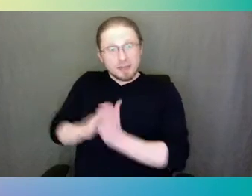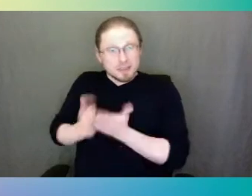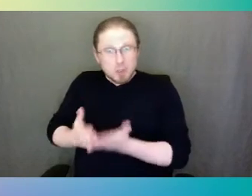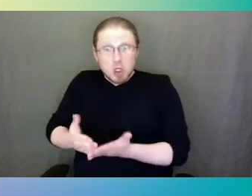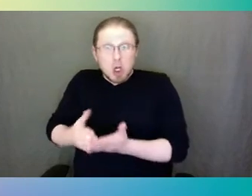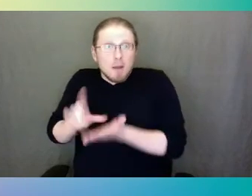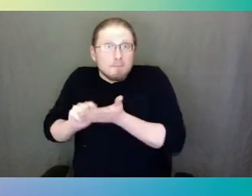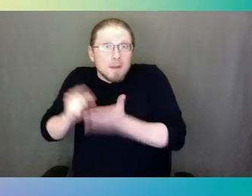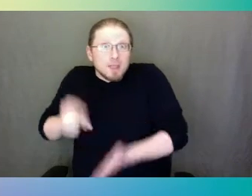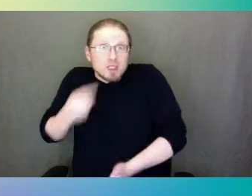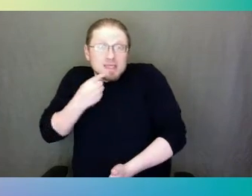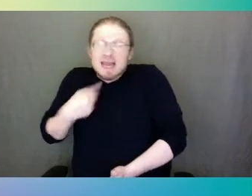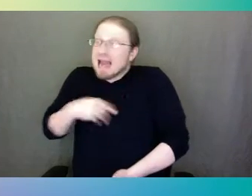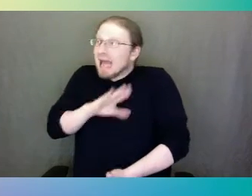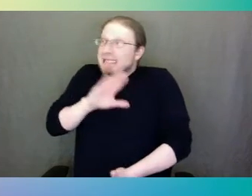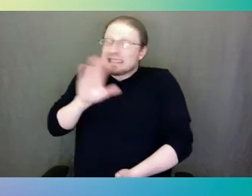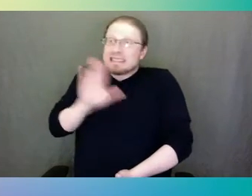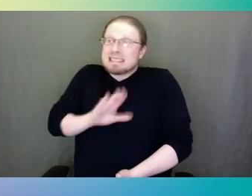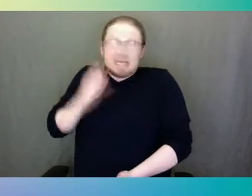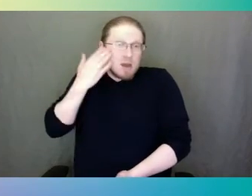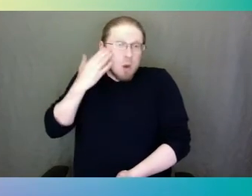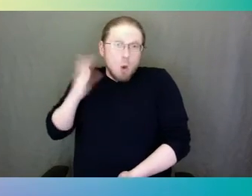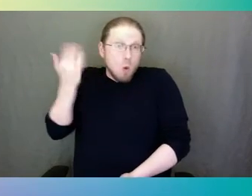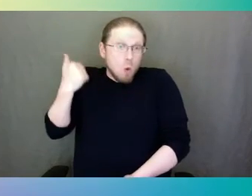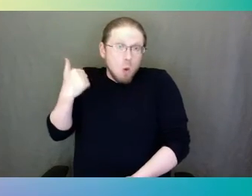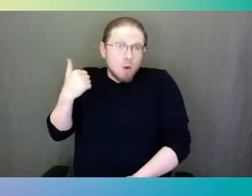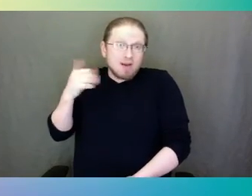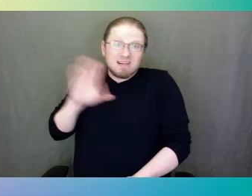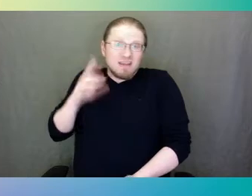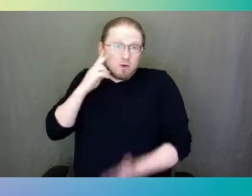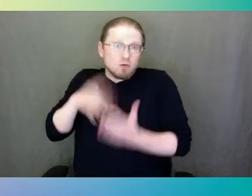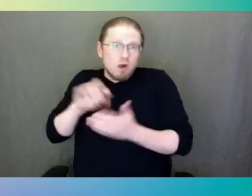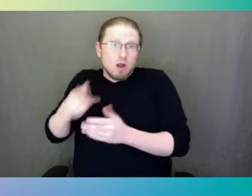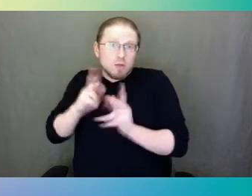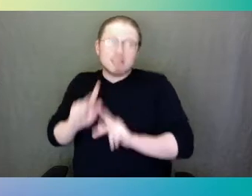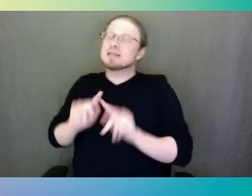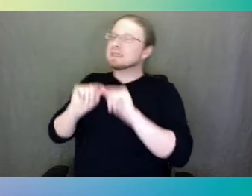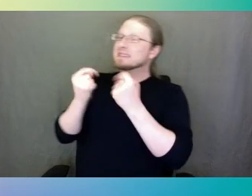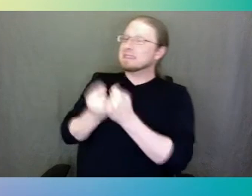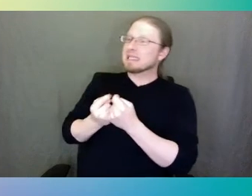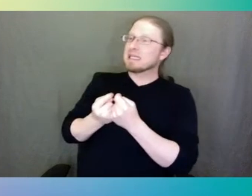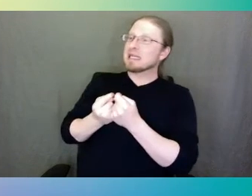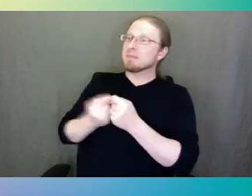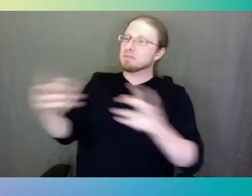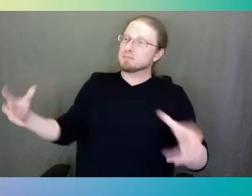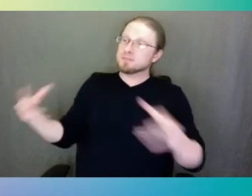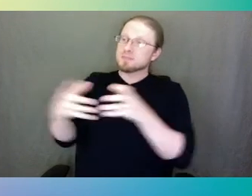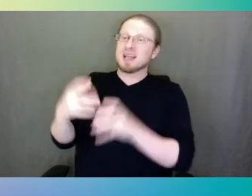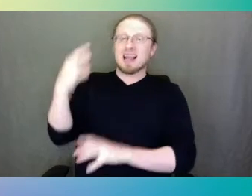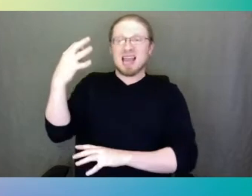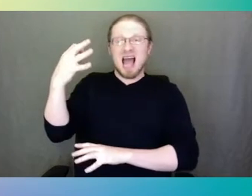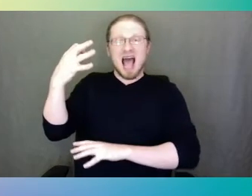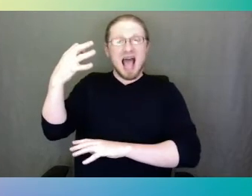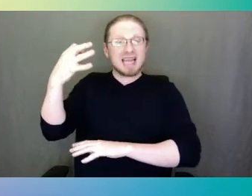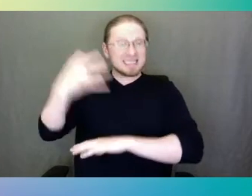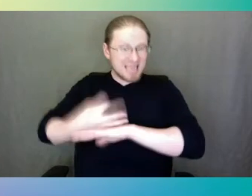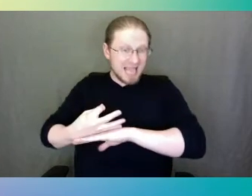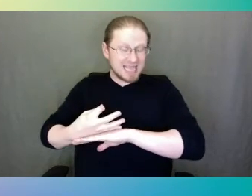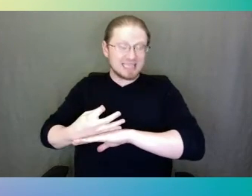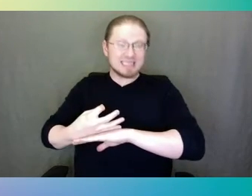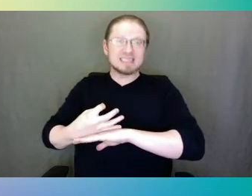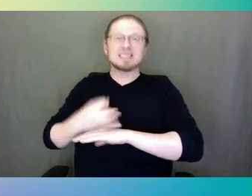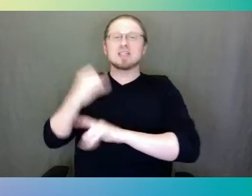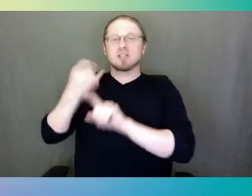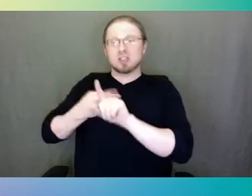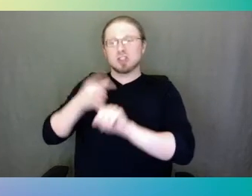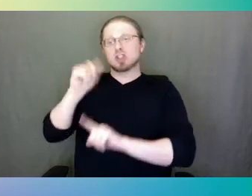never read this anywhere else, he says, the team got together for 9 days in January of 1959